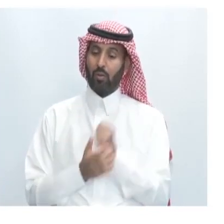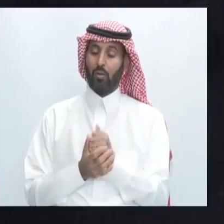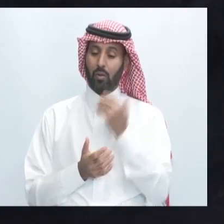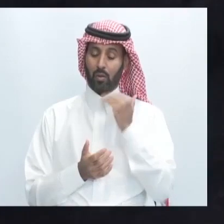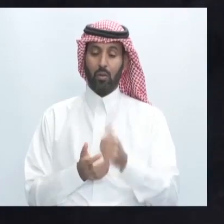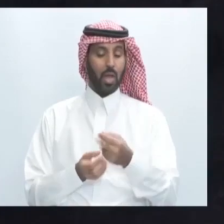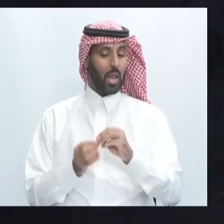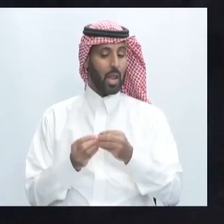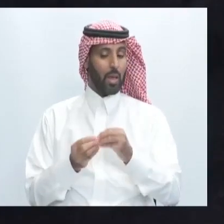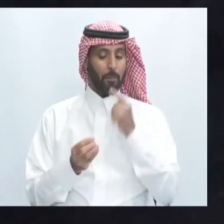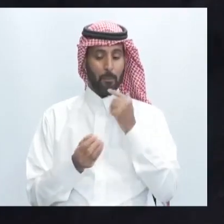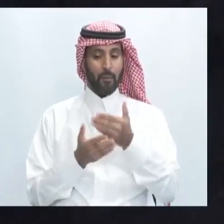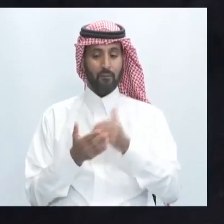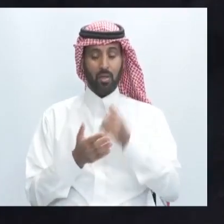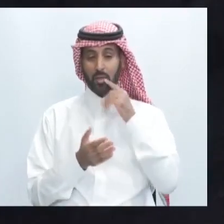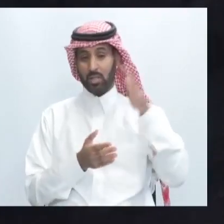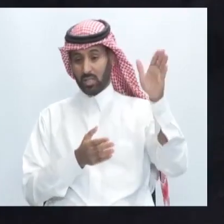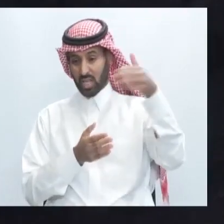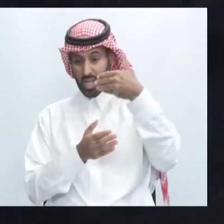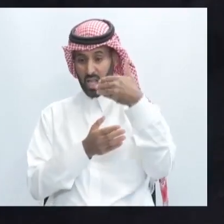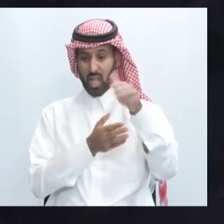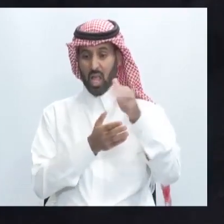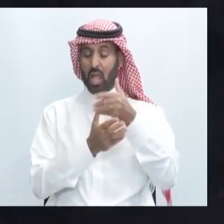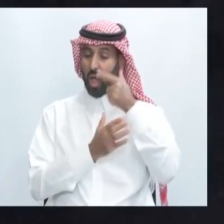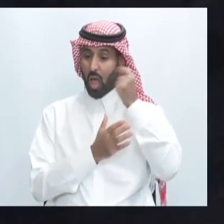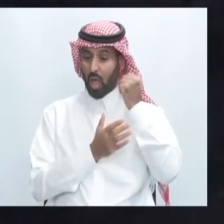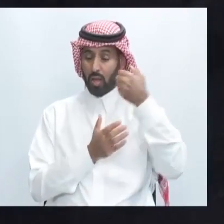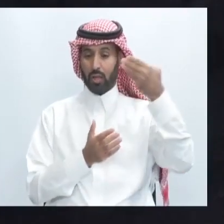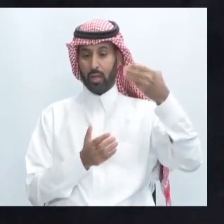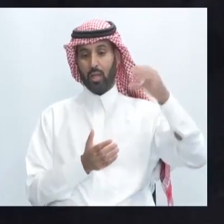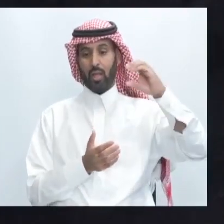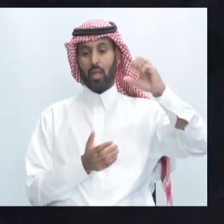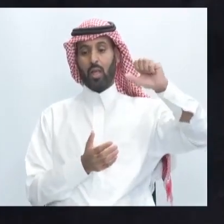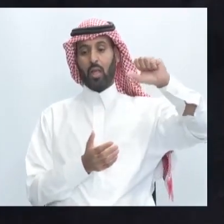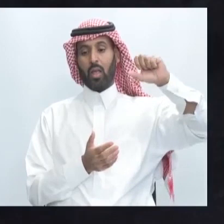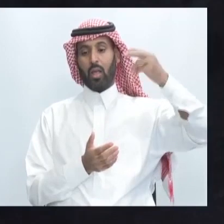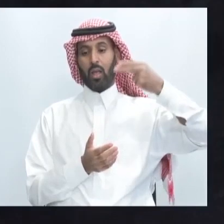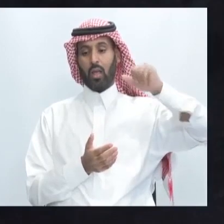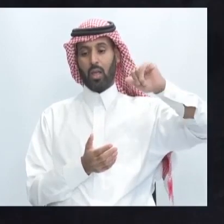Also, the Chinese flag is in the color red. So in China, it's different there.